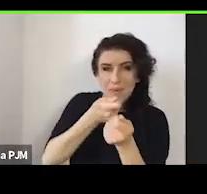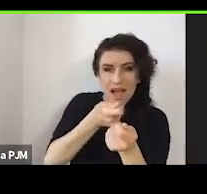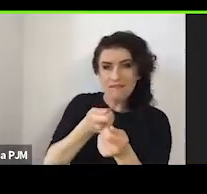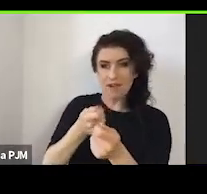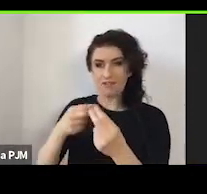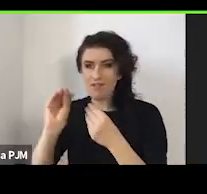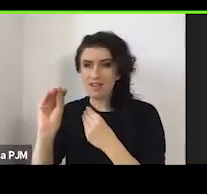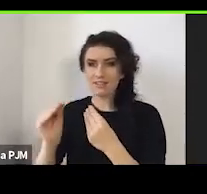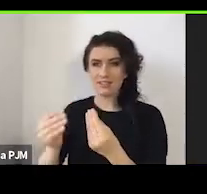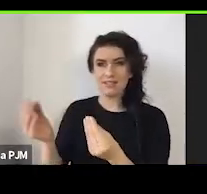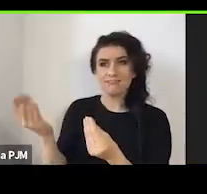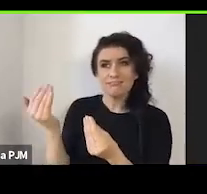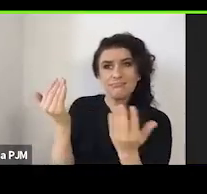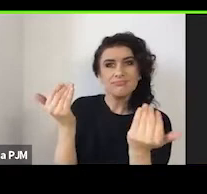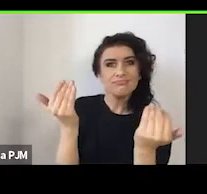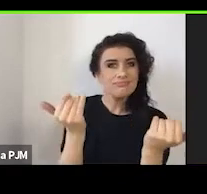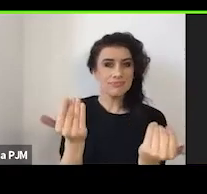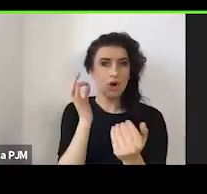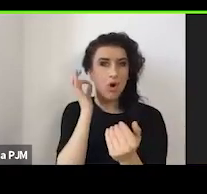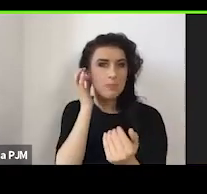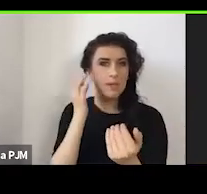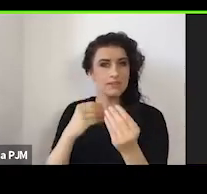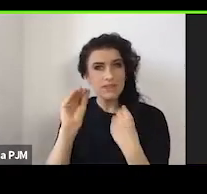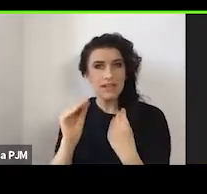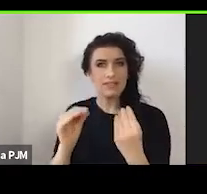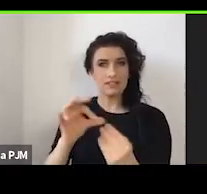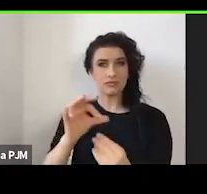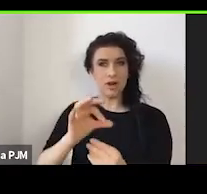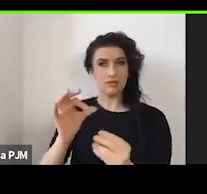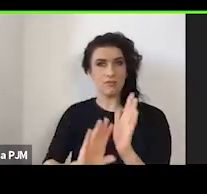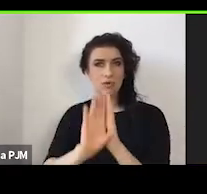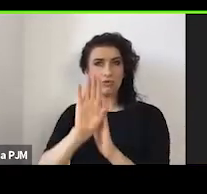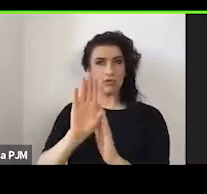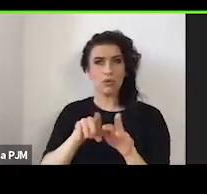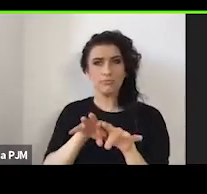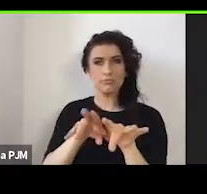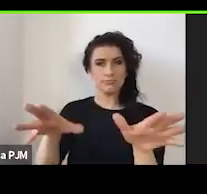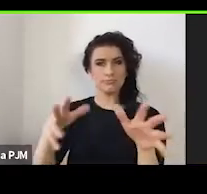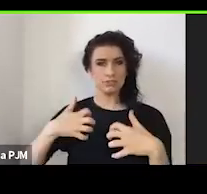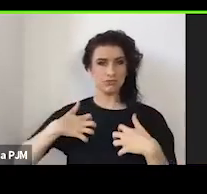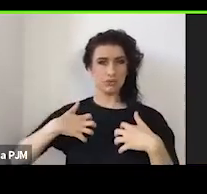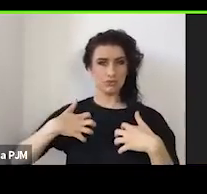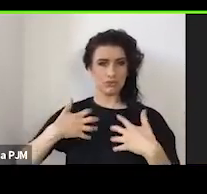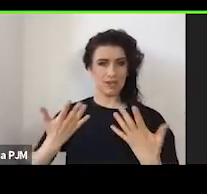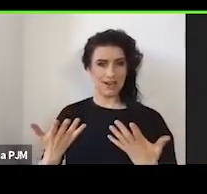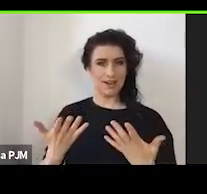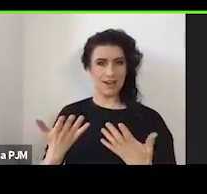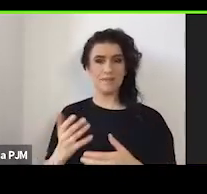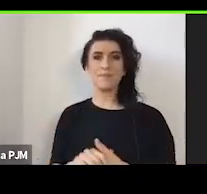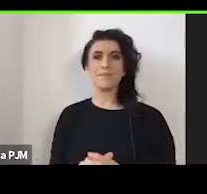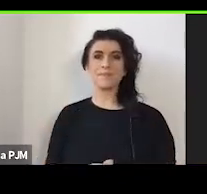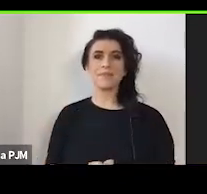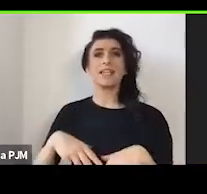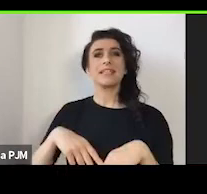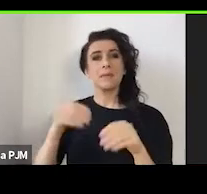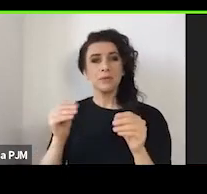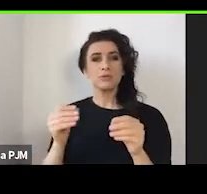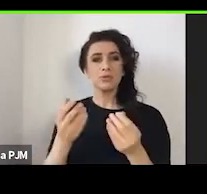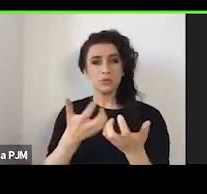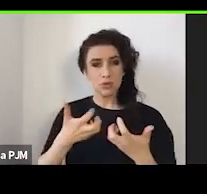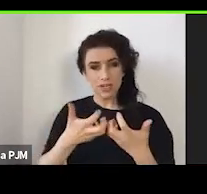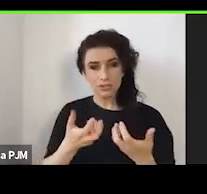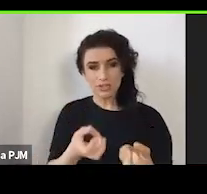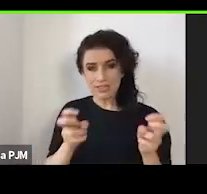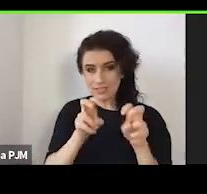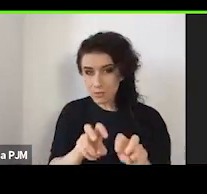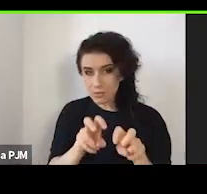was at the beginning an association, and well, afterwards it turned into an NGO. And at the beginning it was just